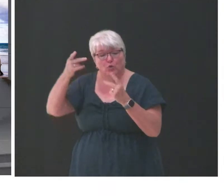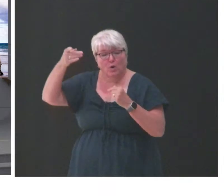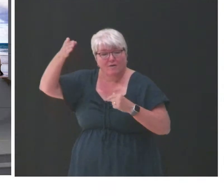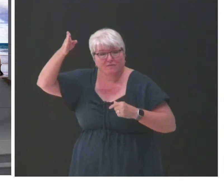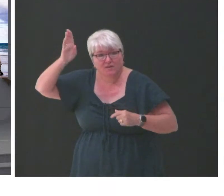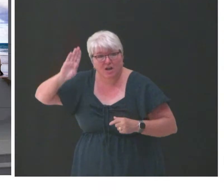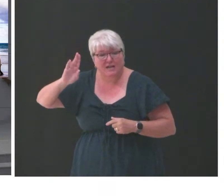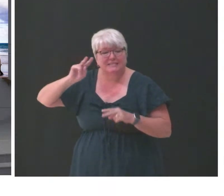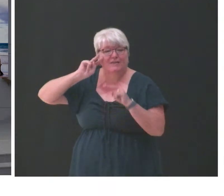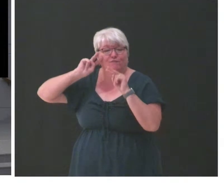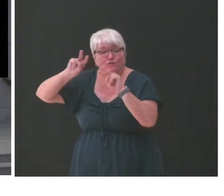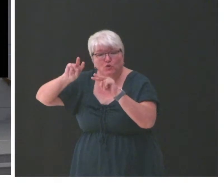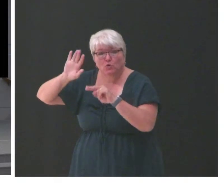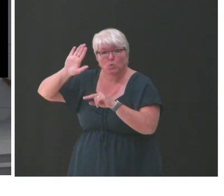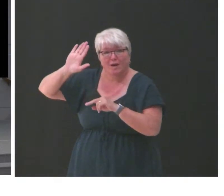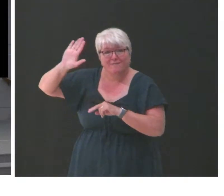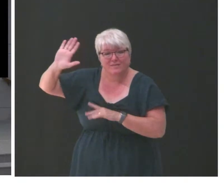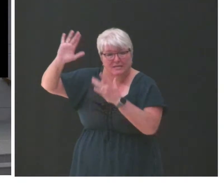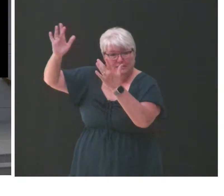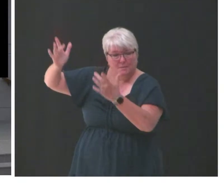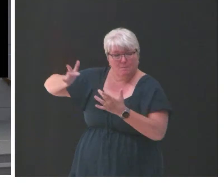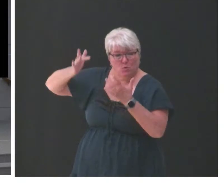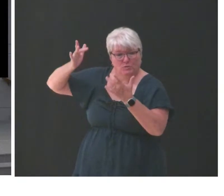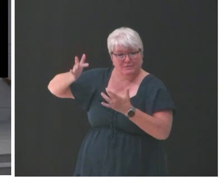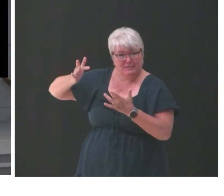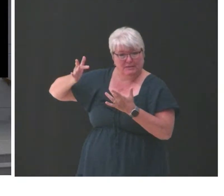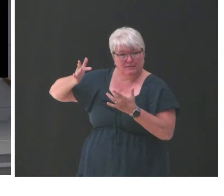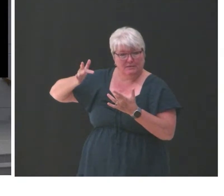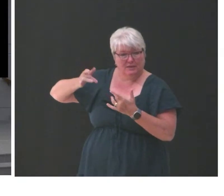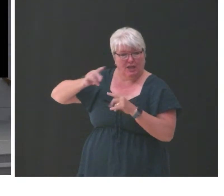let's go back to that. In view of God's mercy.